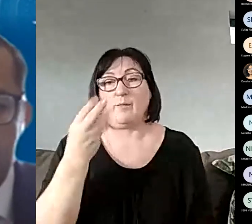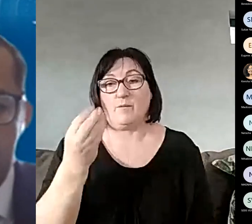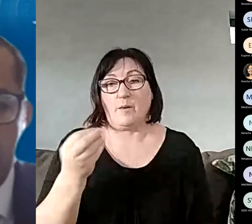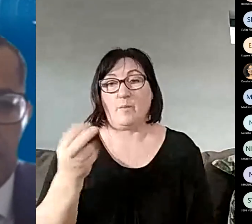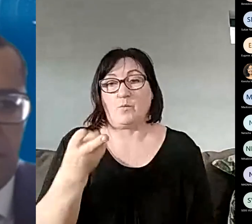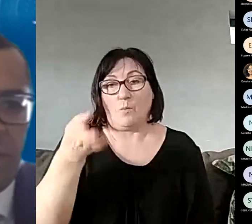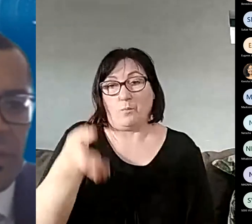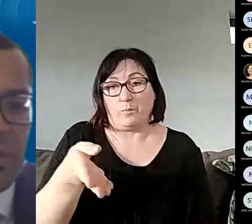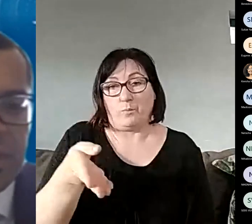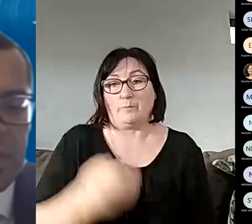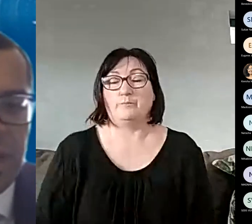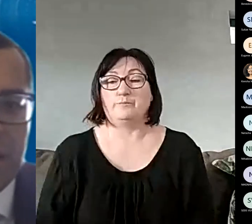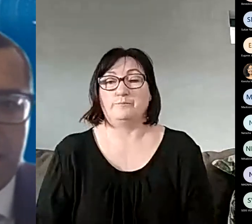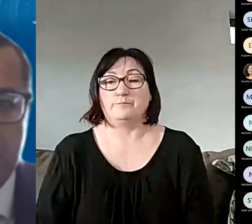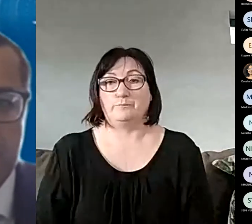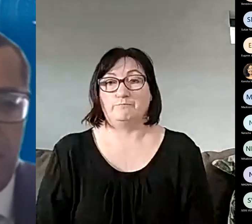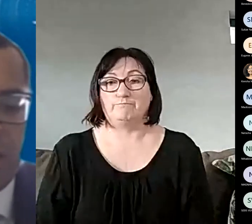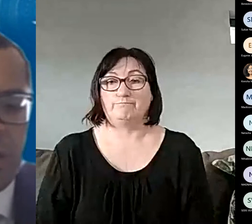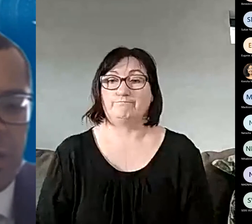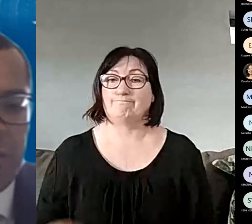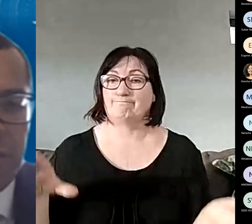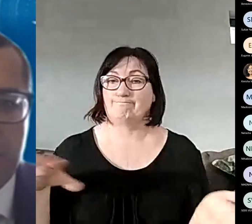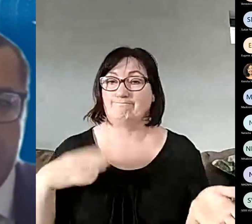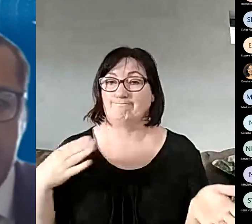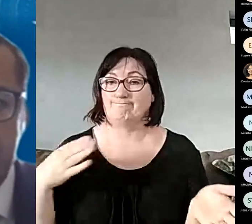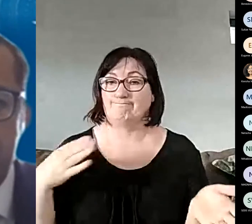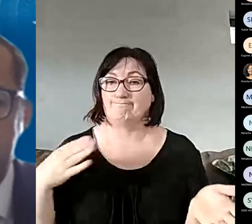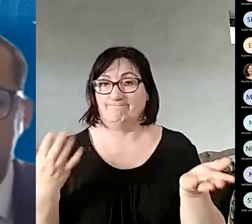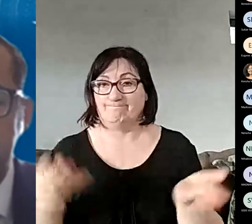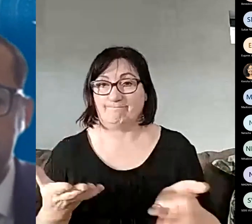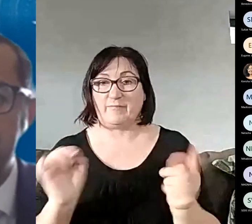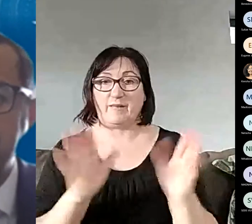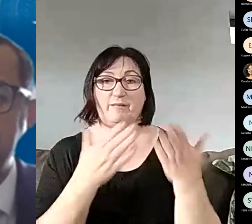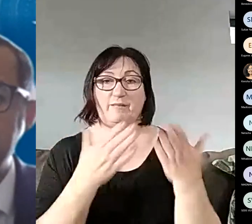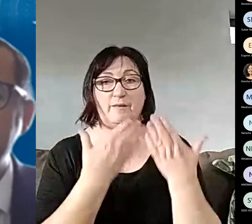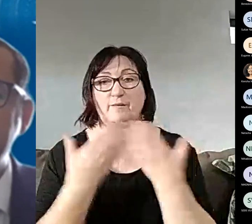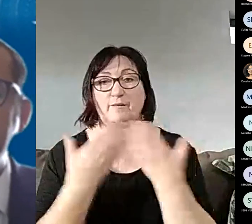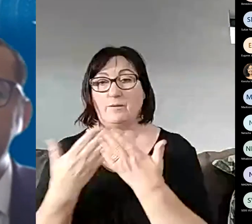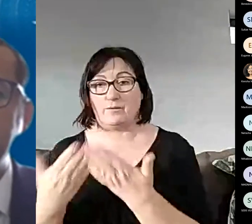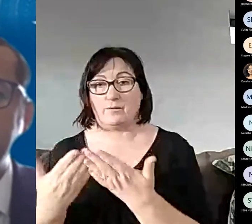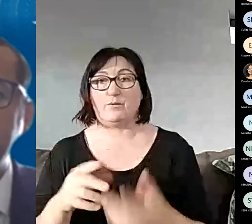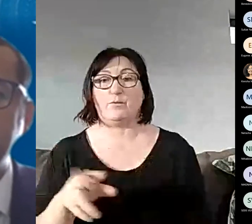00727277. That's it from SARS's side. Thank you so much. Rashid, over to you.